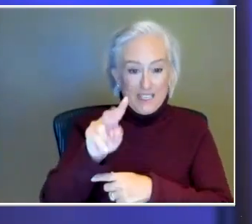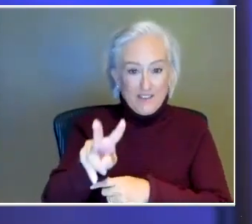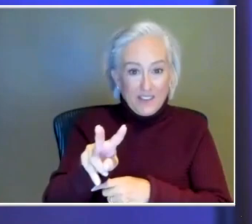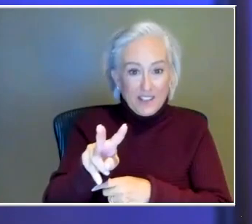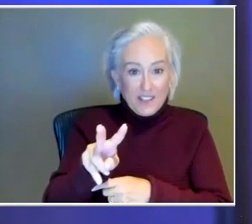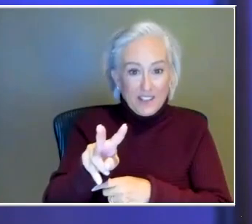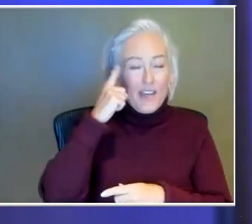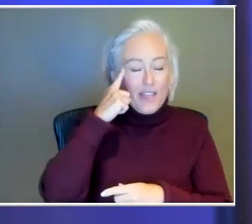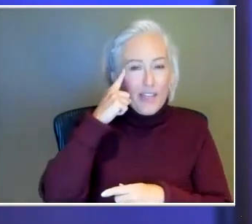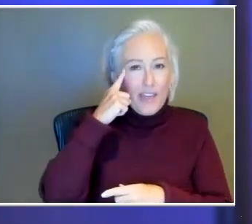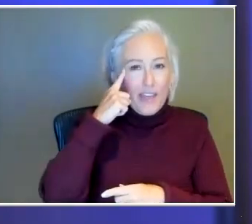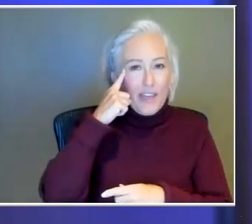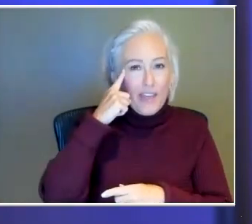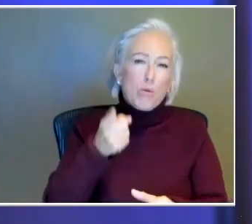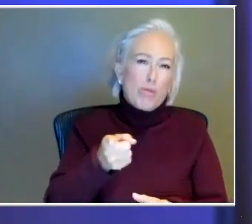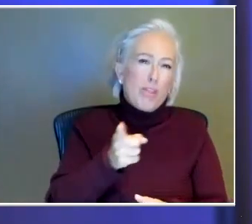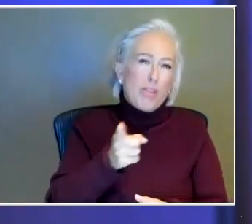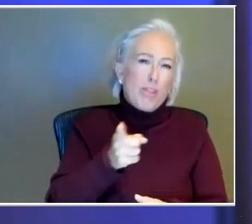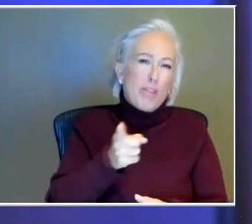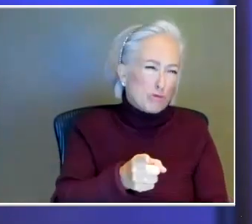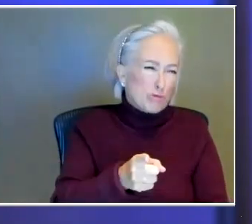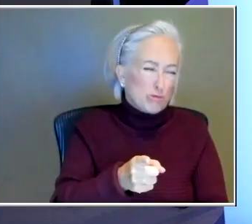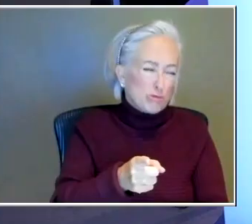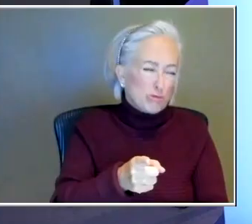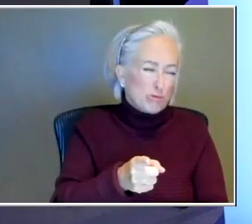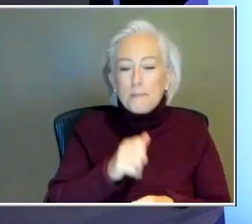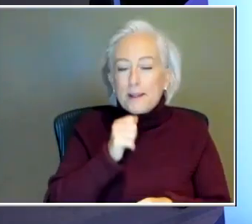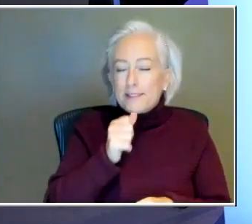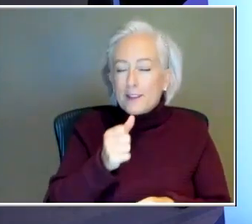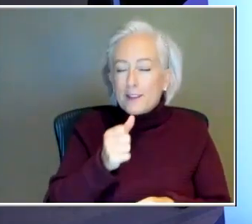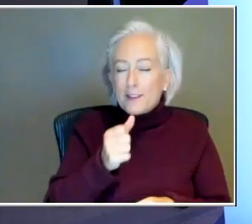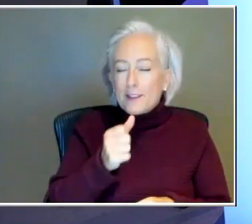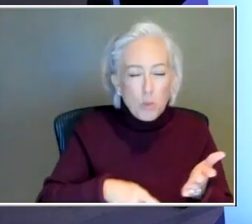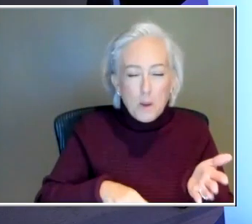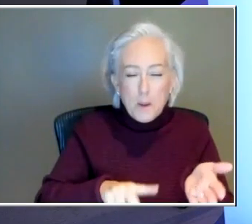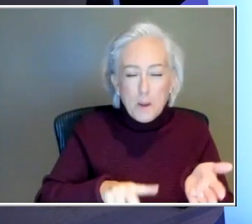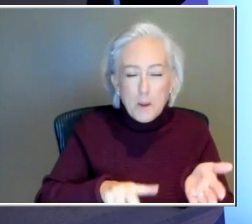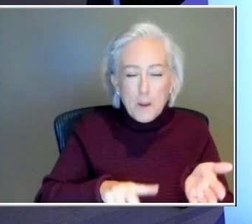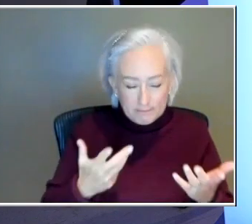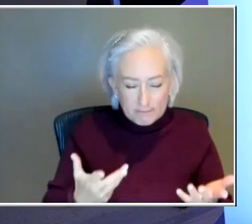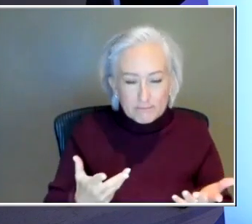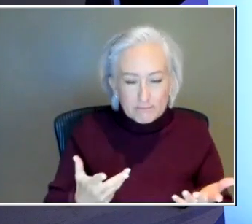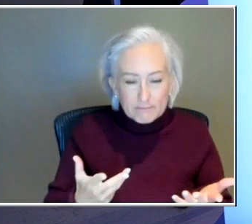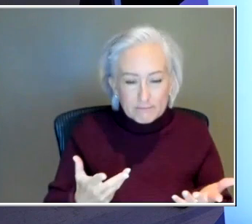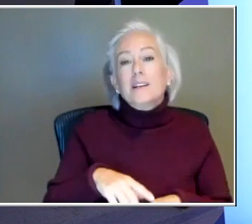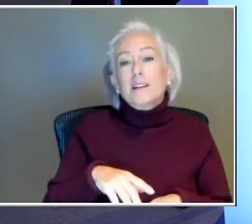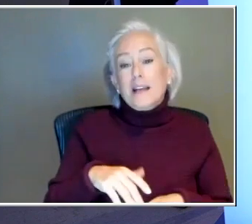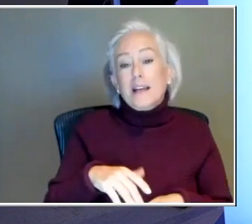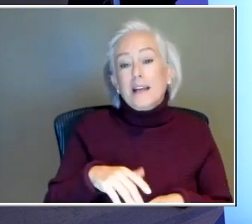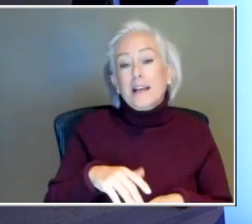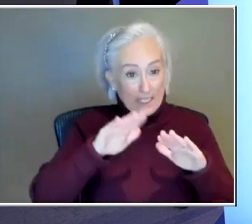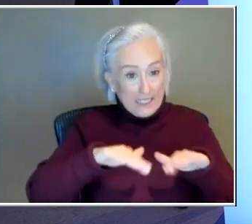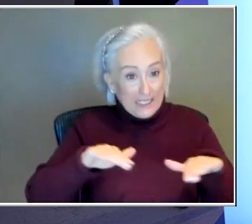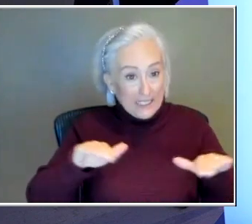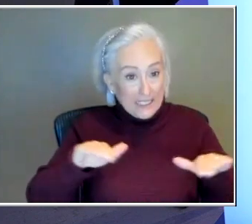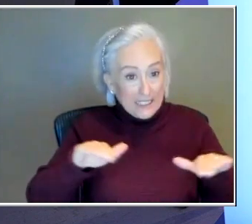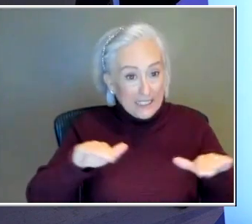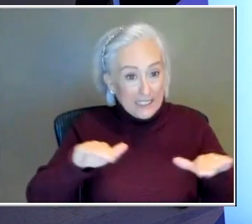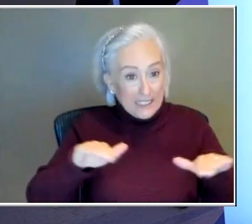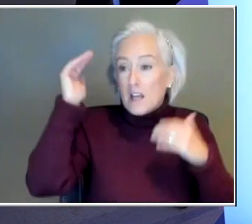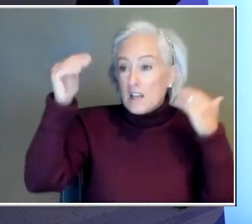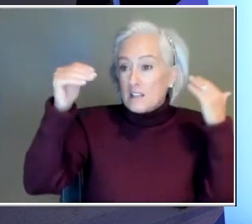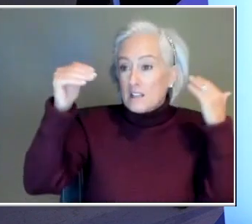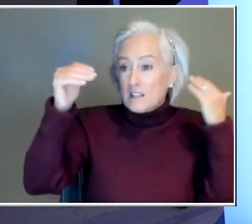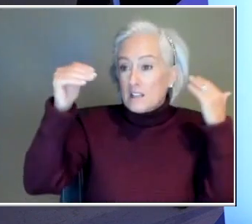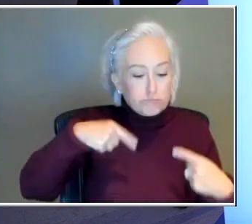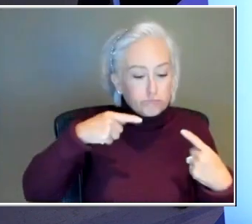and just not understanding what it really is. And young kids, and Dr. Landazuri, I'm sure you can imagine, it's hard for adults to really understand what's happening with somebody with epilepsy, but